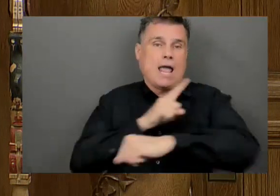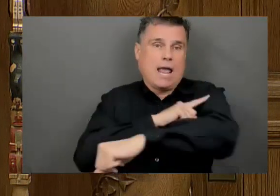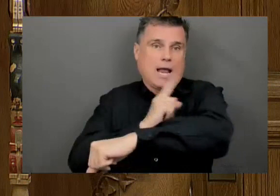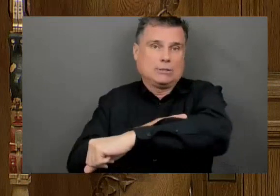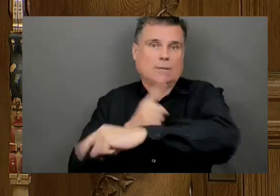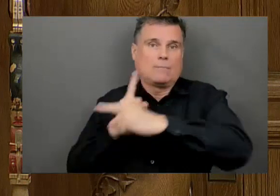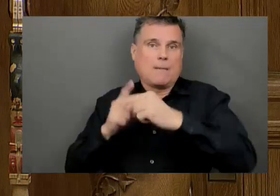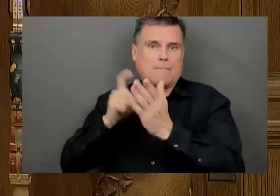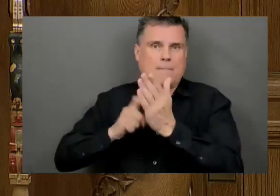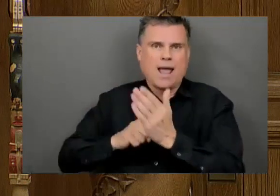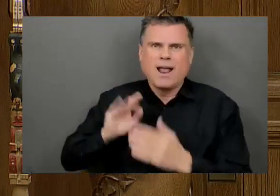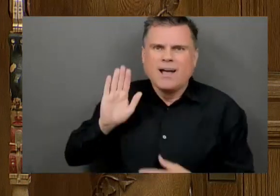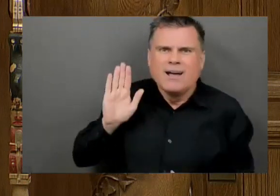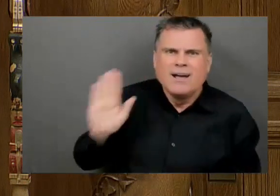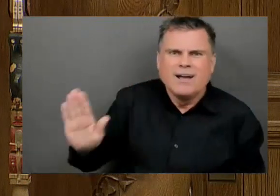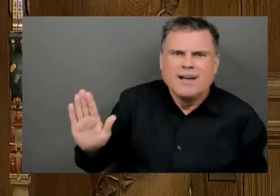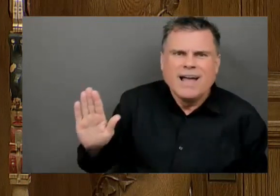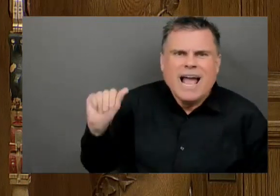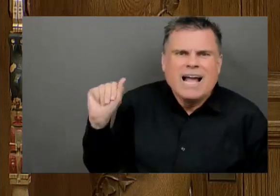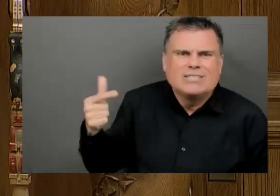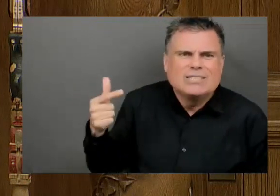start first, please.